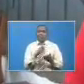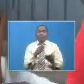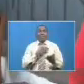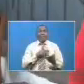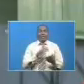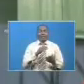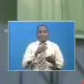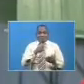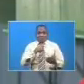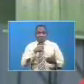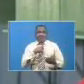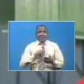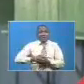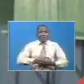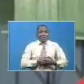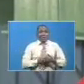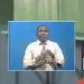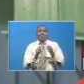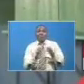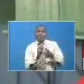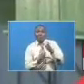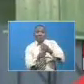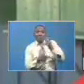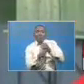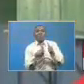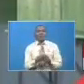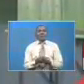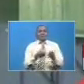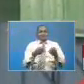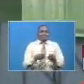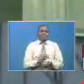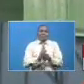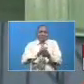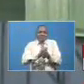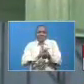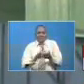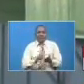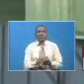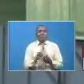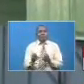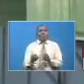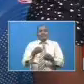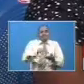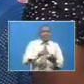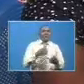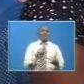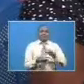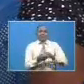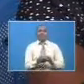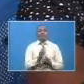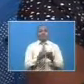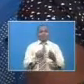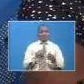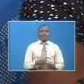he soils himself, I am able to wipe him clean. I also bathe him before putting him to